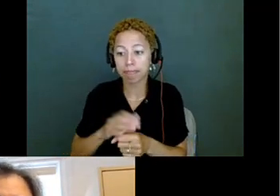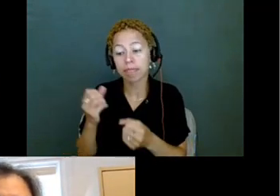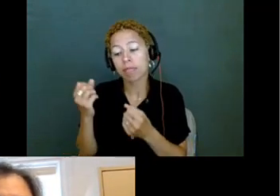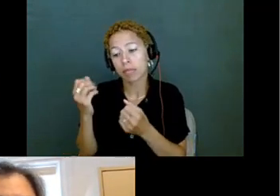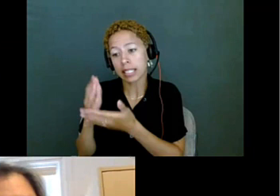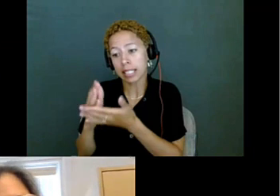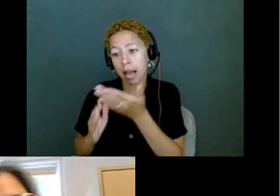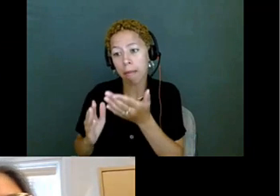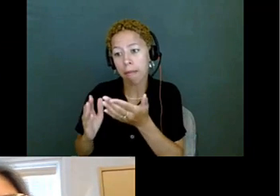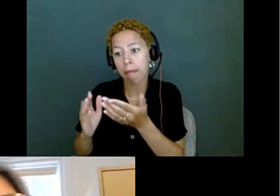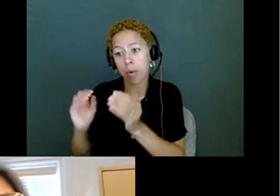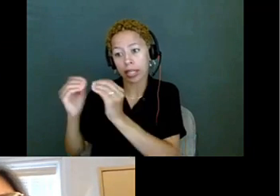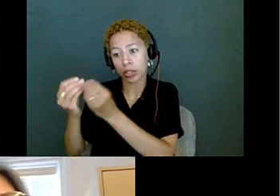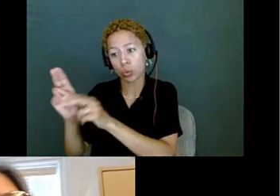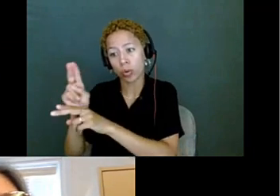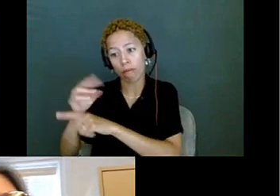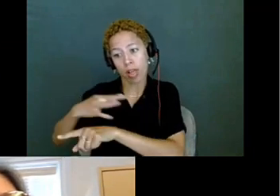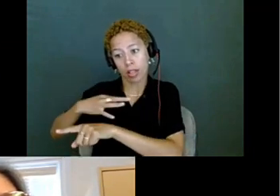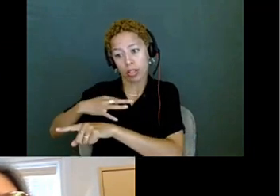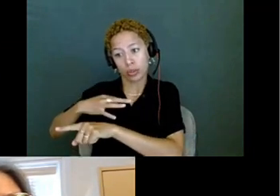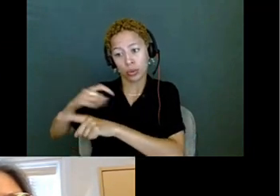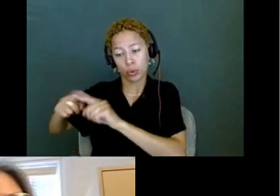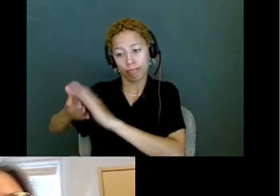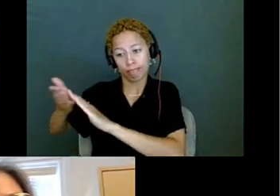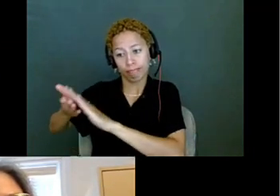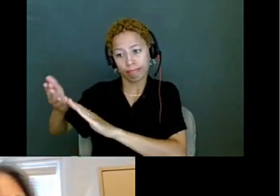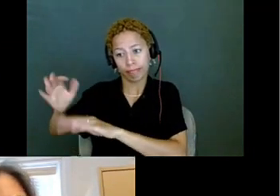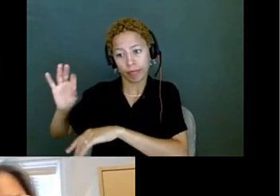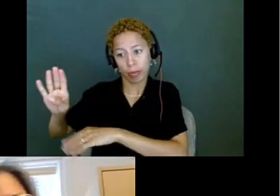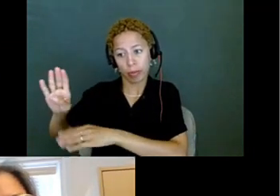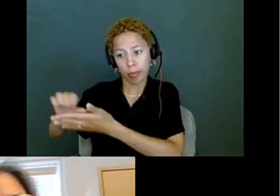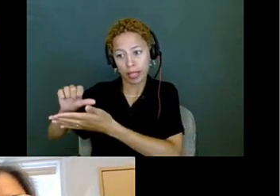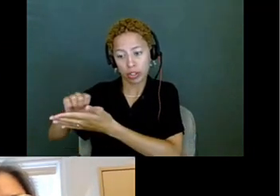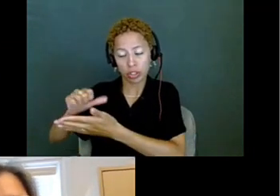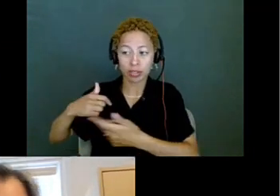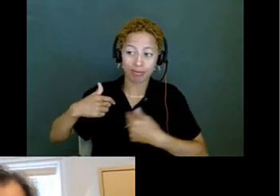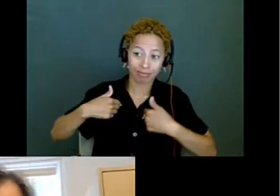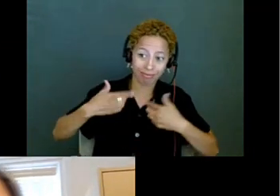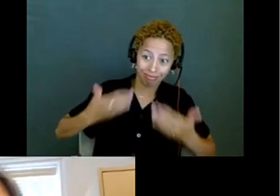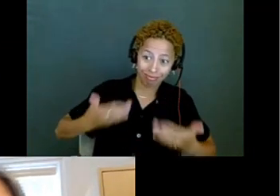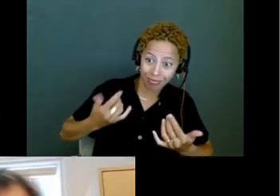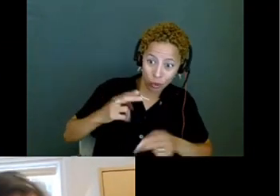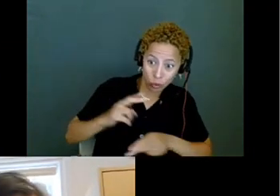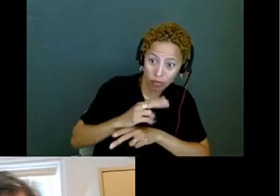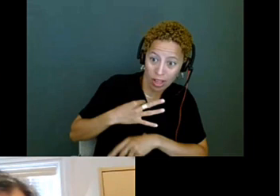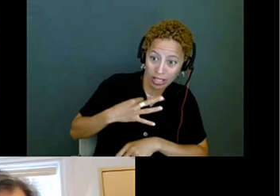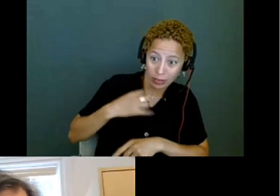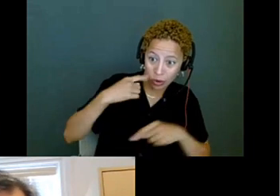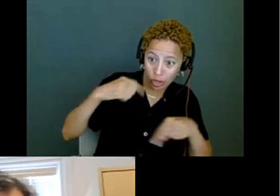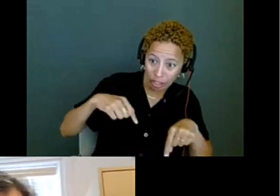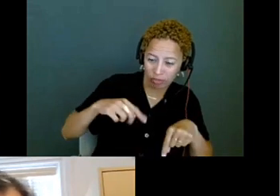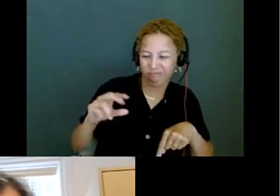Facebook page, although I don't know that I would do that just yet. Okay.